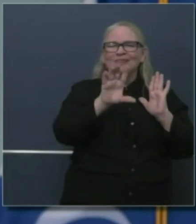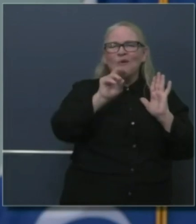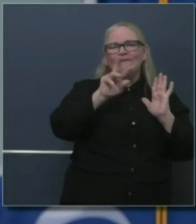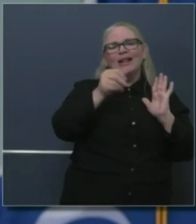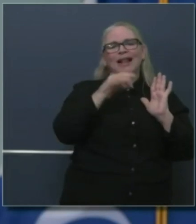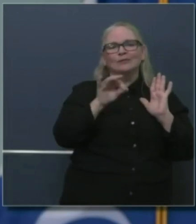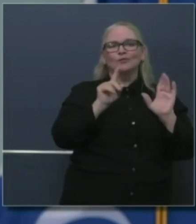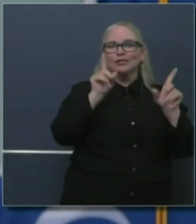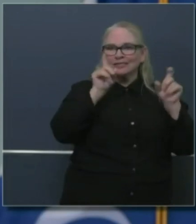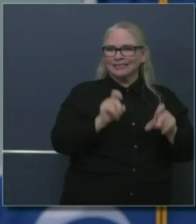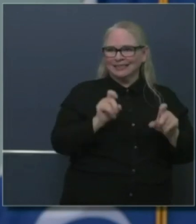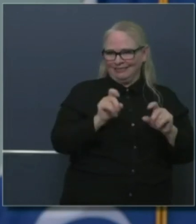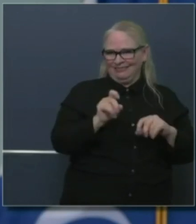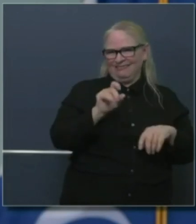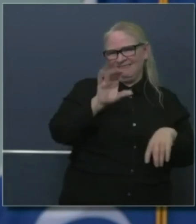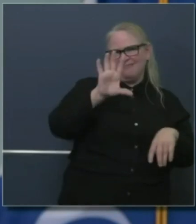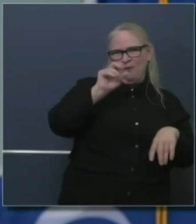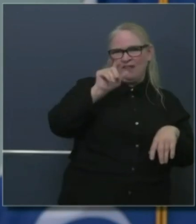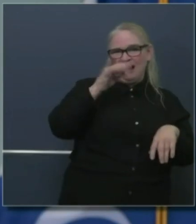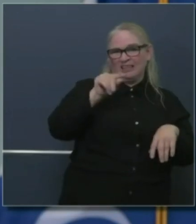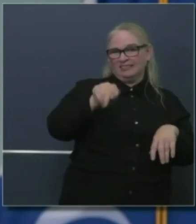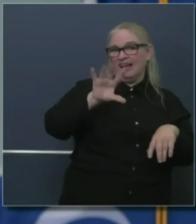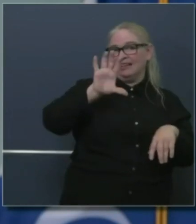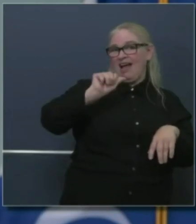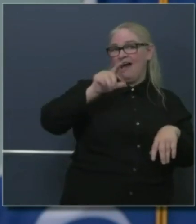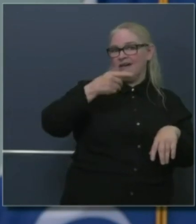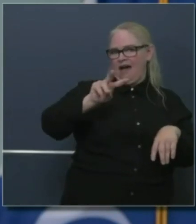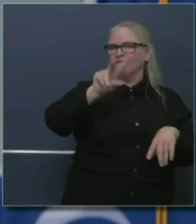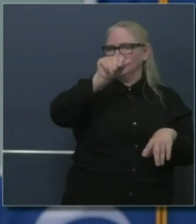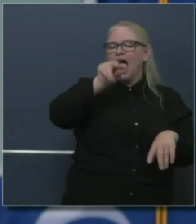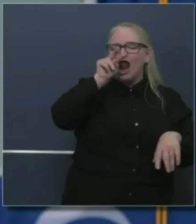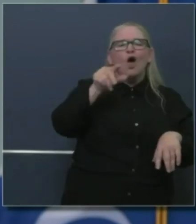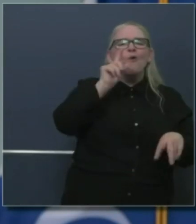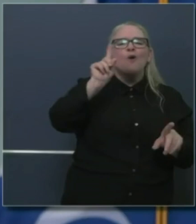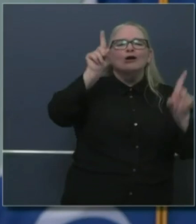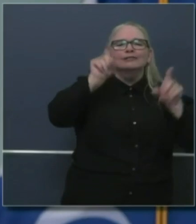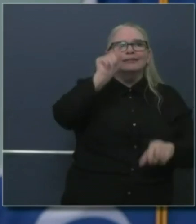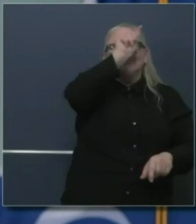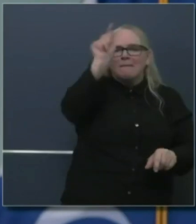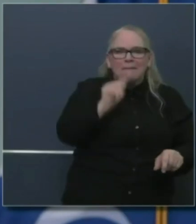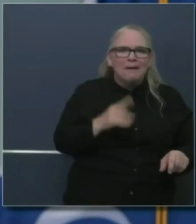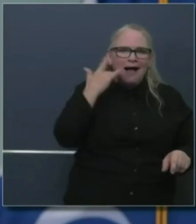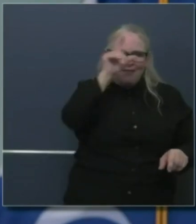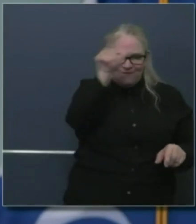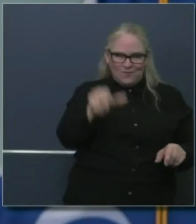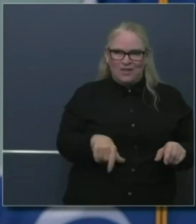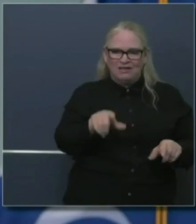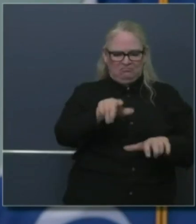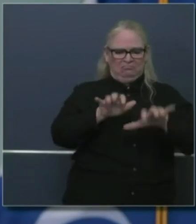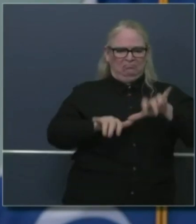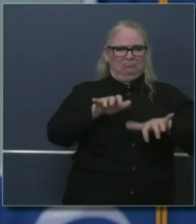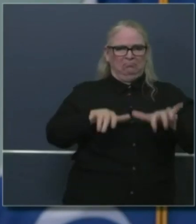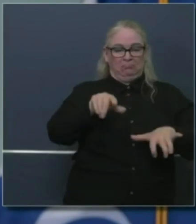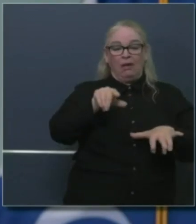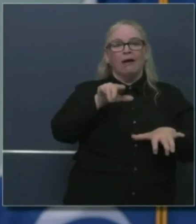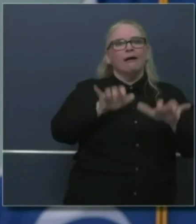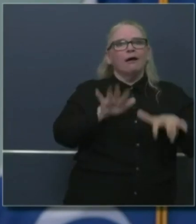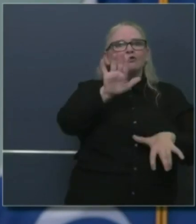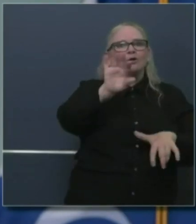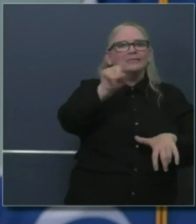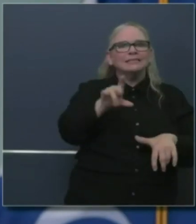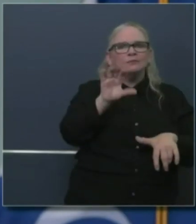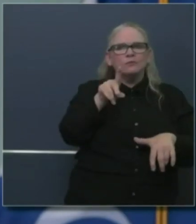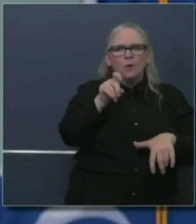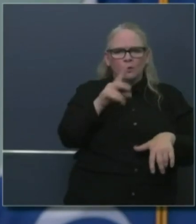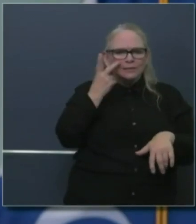website. You can log in your zip code, and you'll see how close you are, approximate you are to a